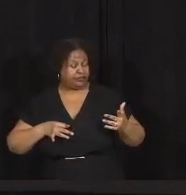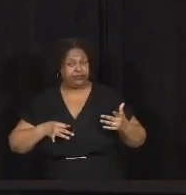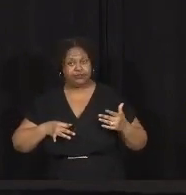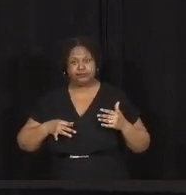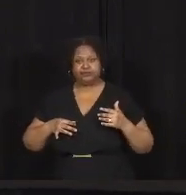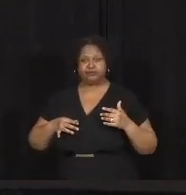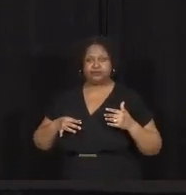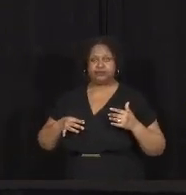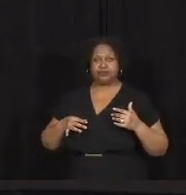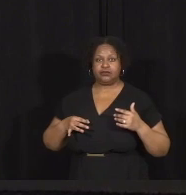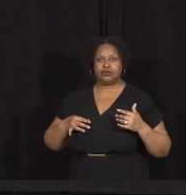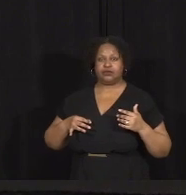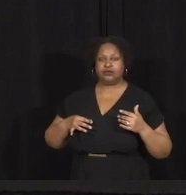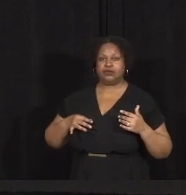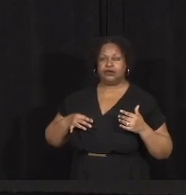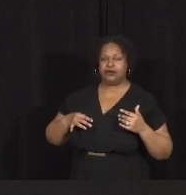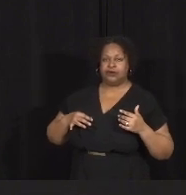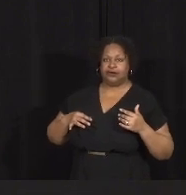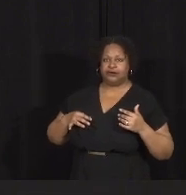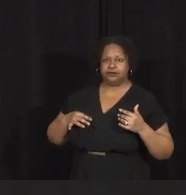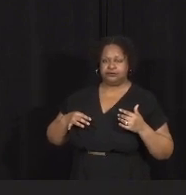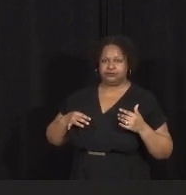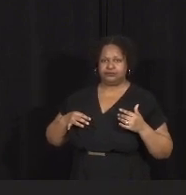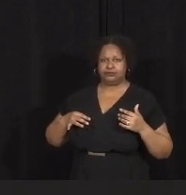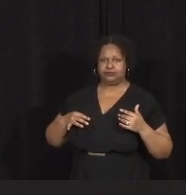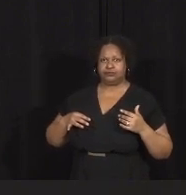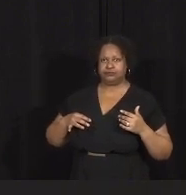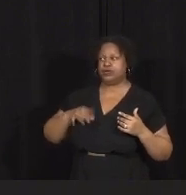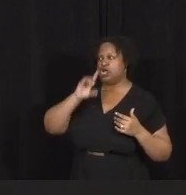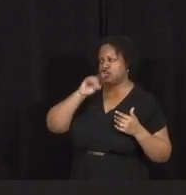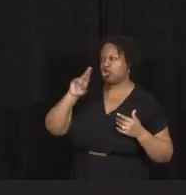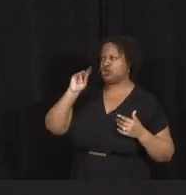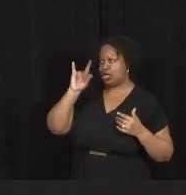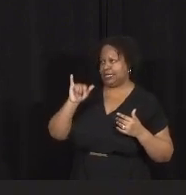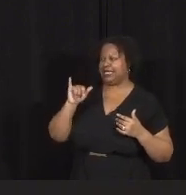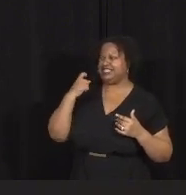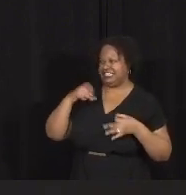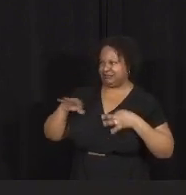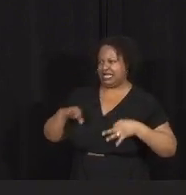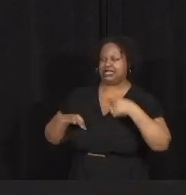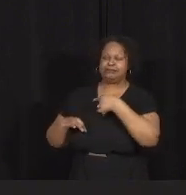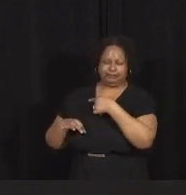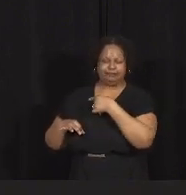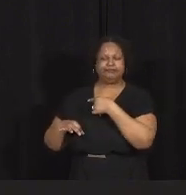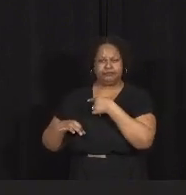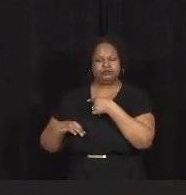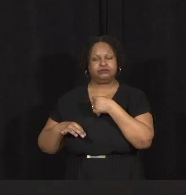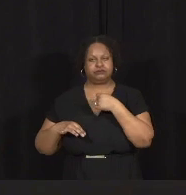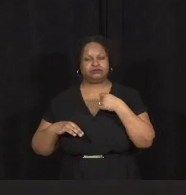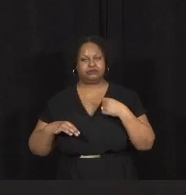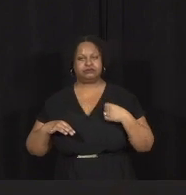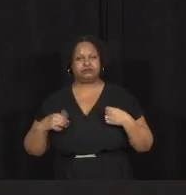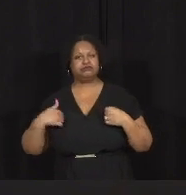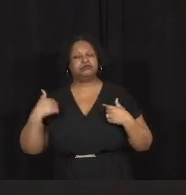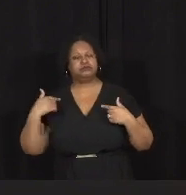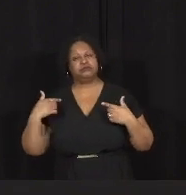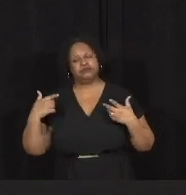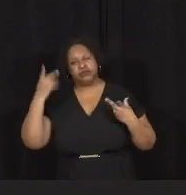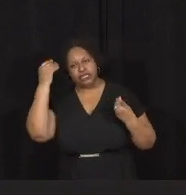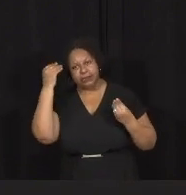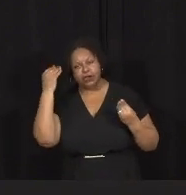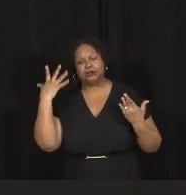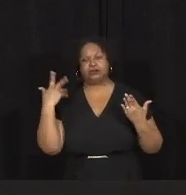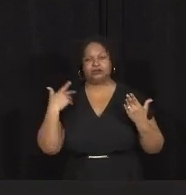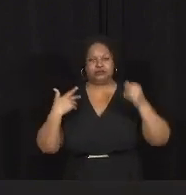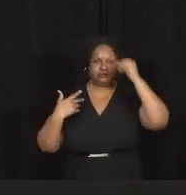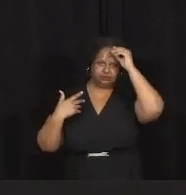question, but as Dr. Donnelly has said, for us, as we think about how do we create the capacity that's going to